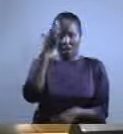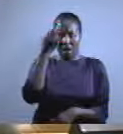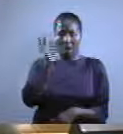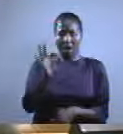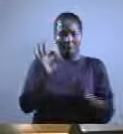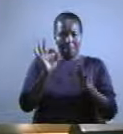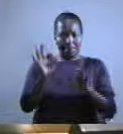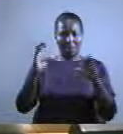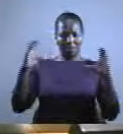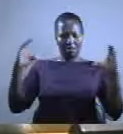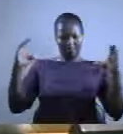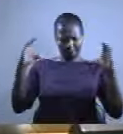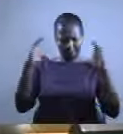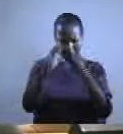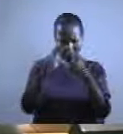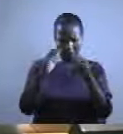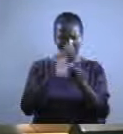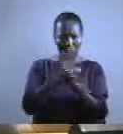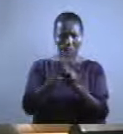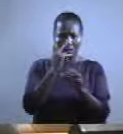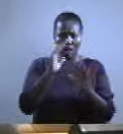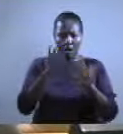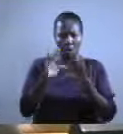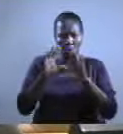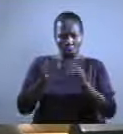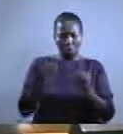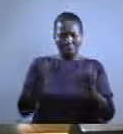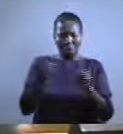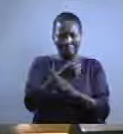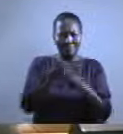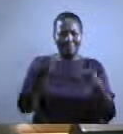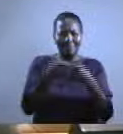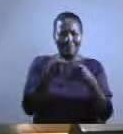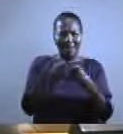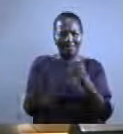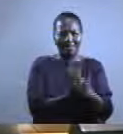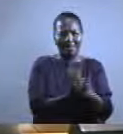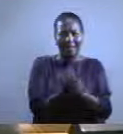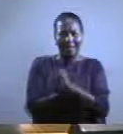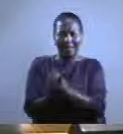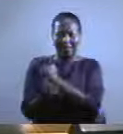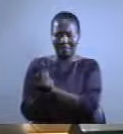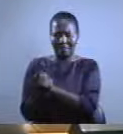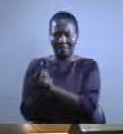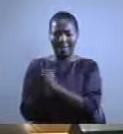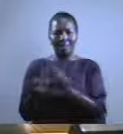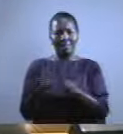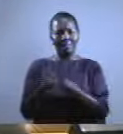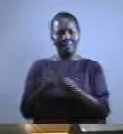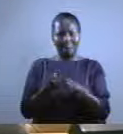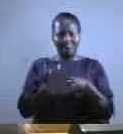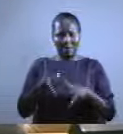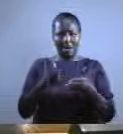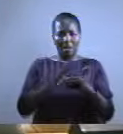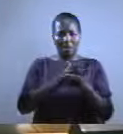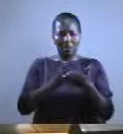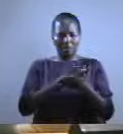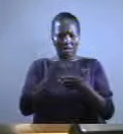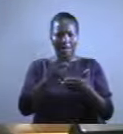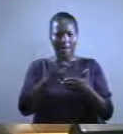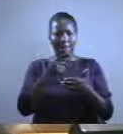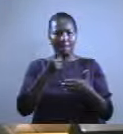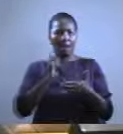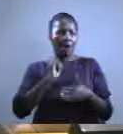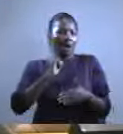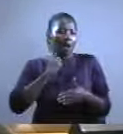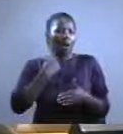coherent approach on how to handle and prevent these violent protests, including the uprooting of the unruly elements that